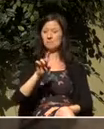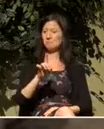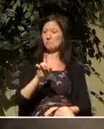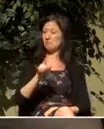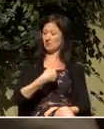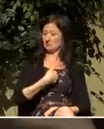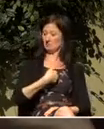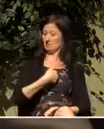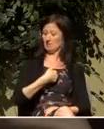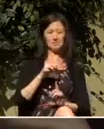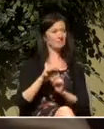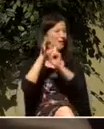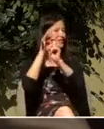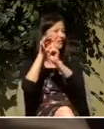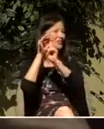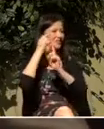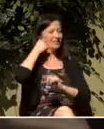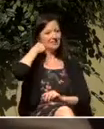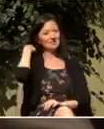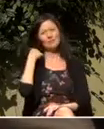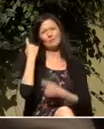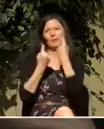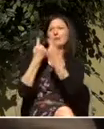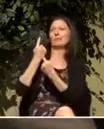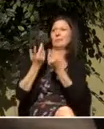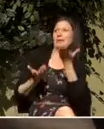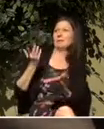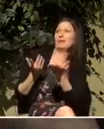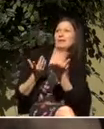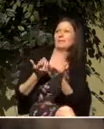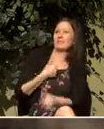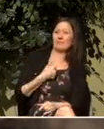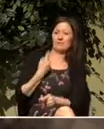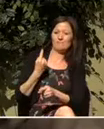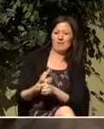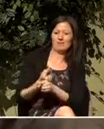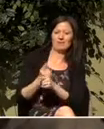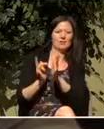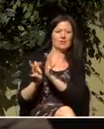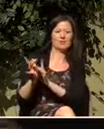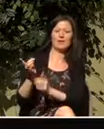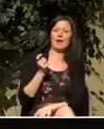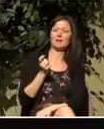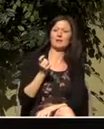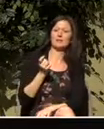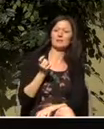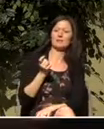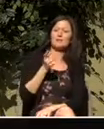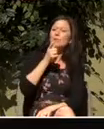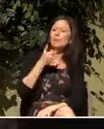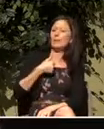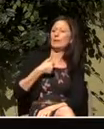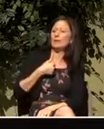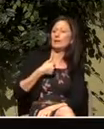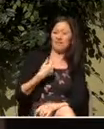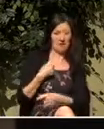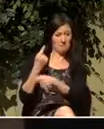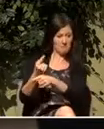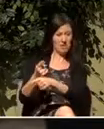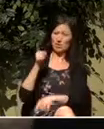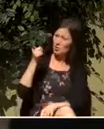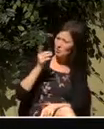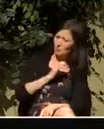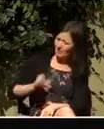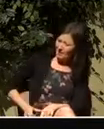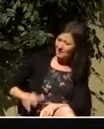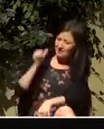do this. I wondered if it was because I got it right when Jesus asked who he was. I told him, "You're the Christ.